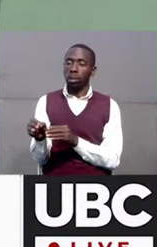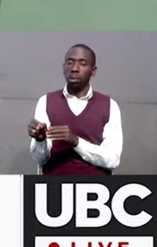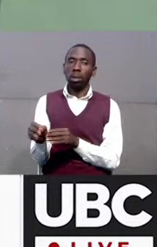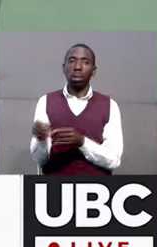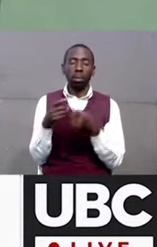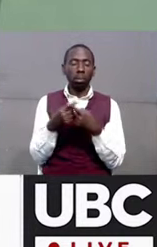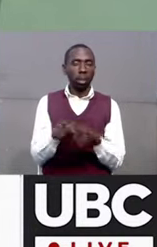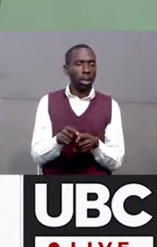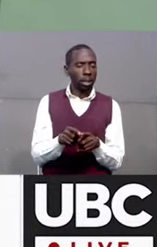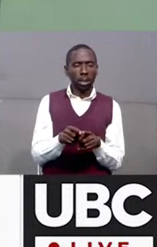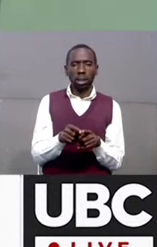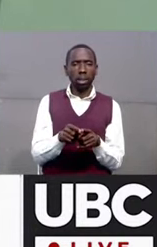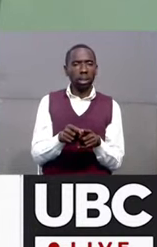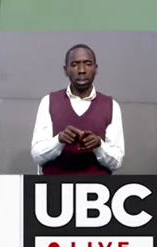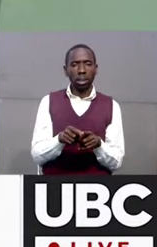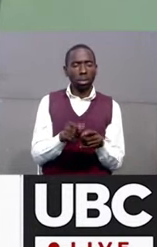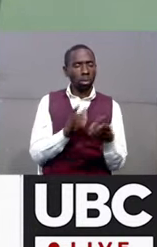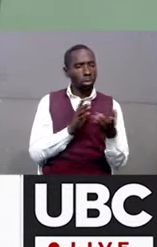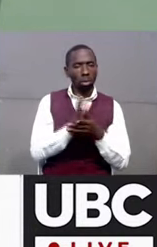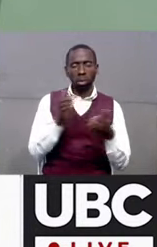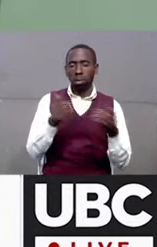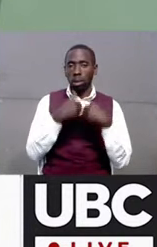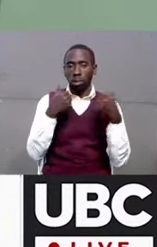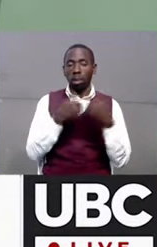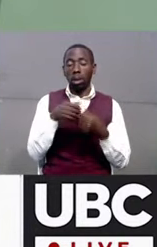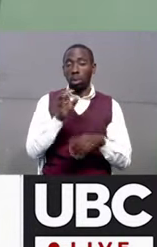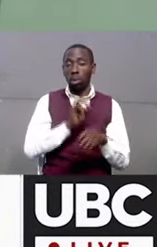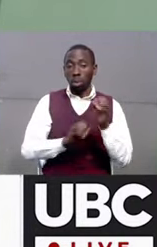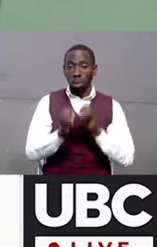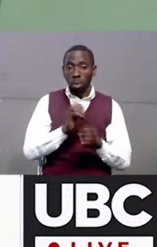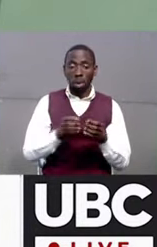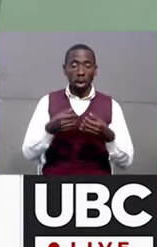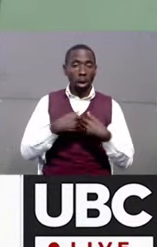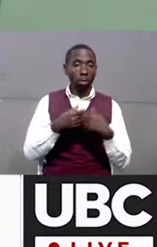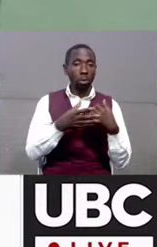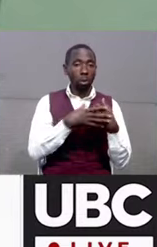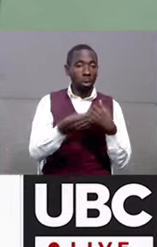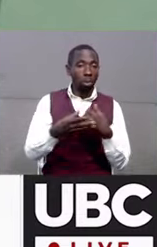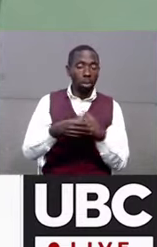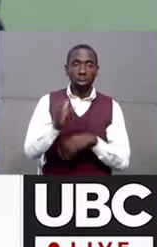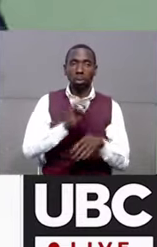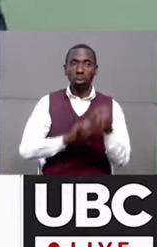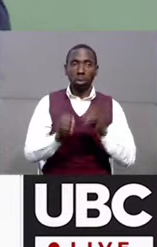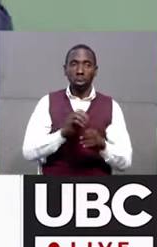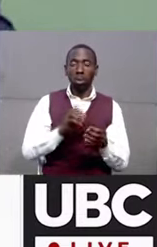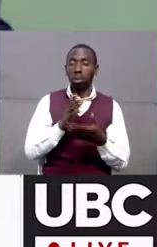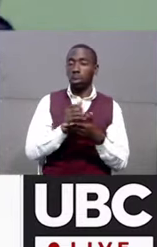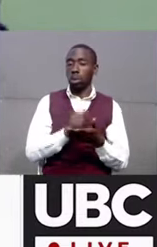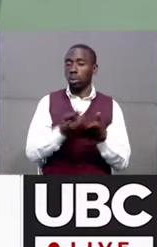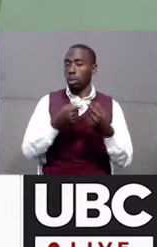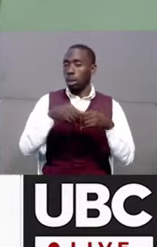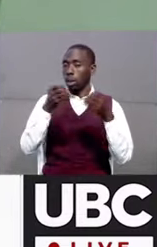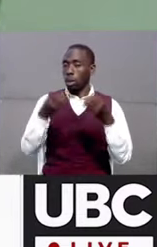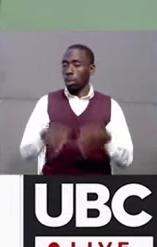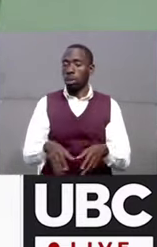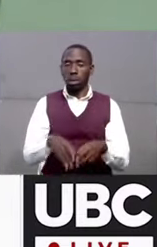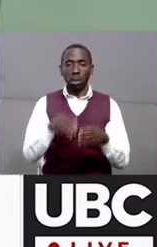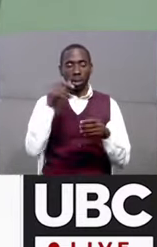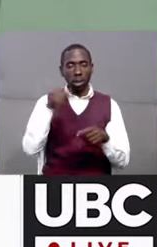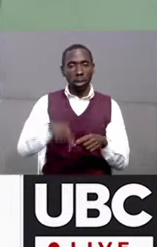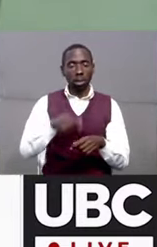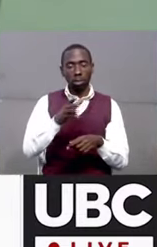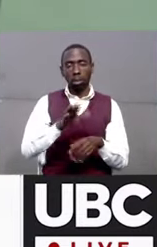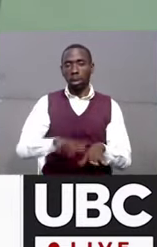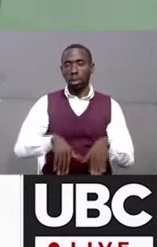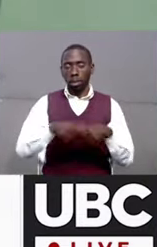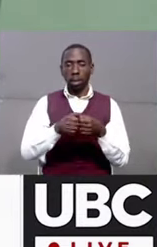without giving a justification, and we don't have copies, and we are at a loss. So that this parliament can agree